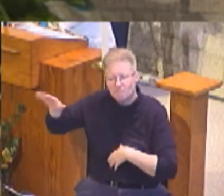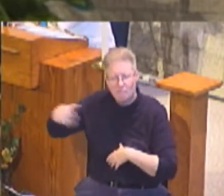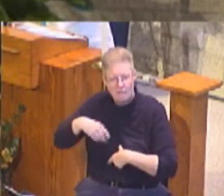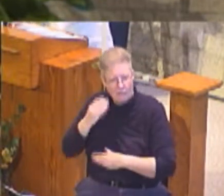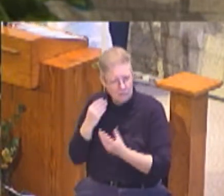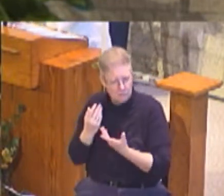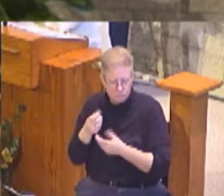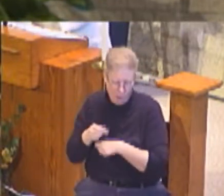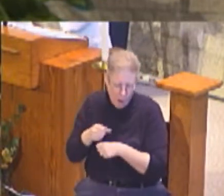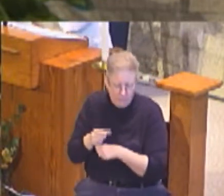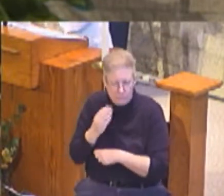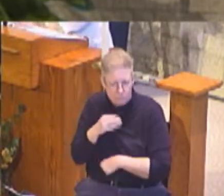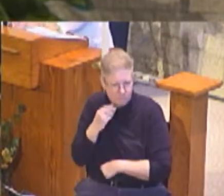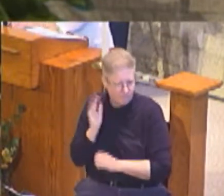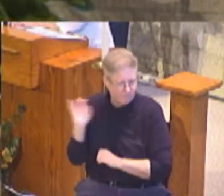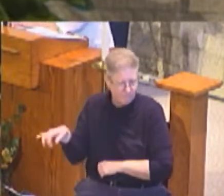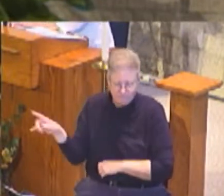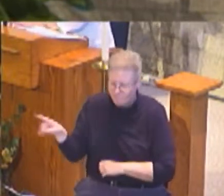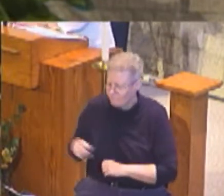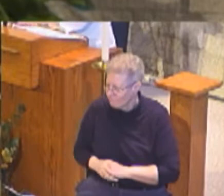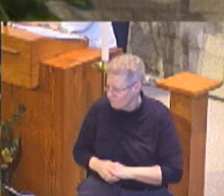Woohoo! Thank you.